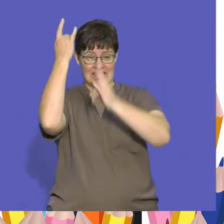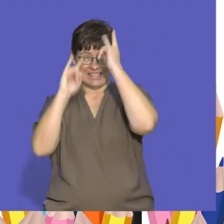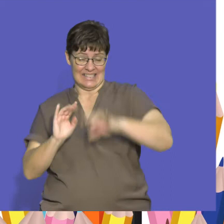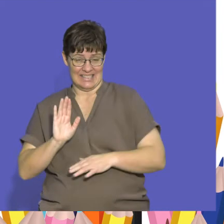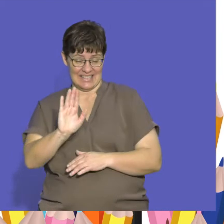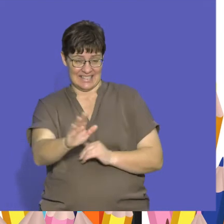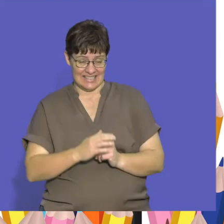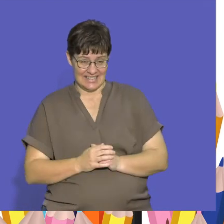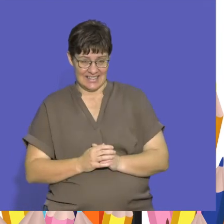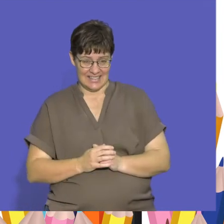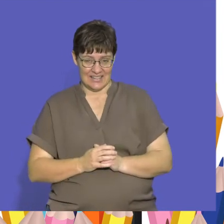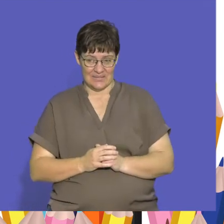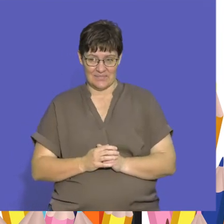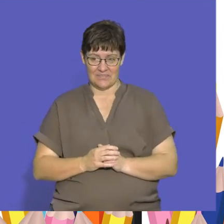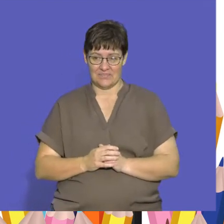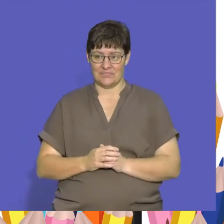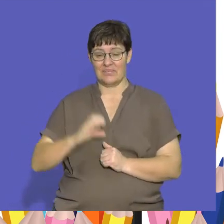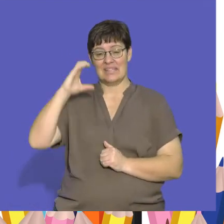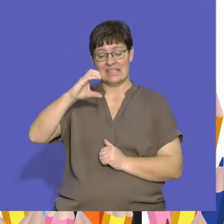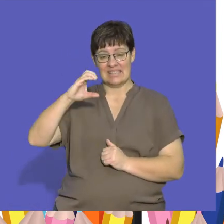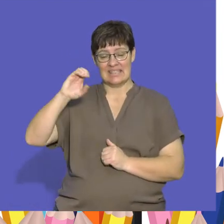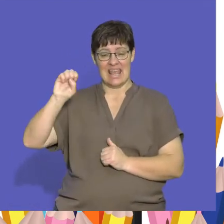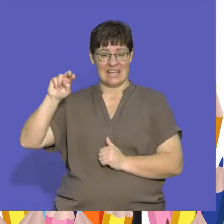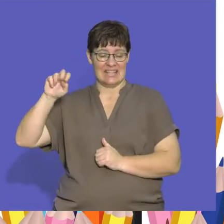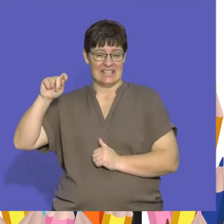City, city.